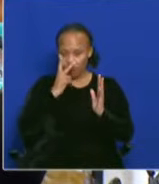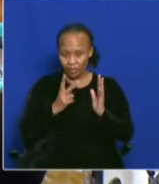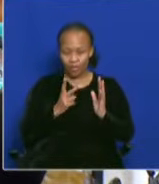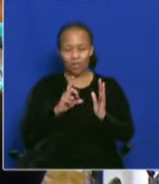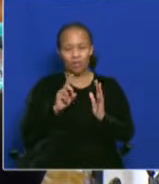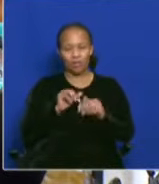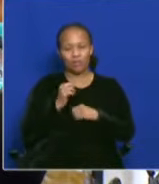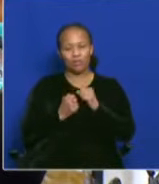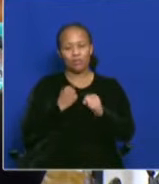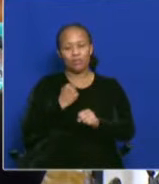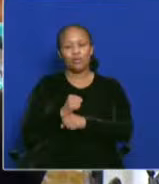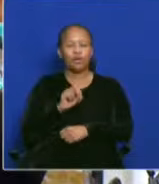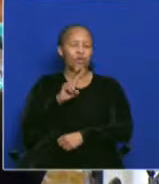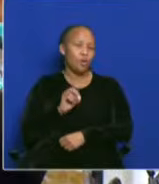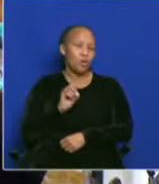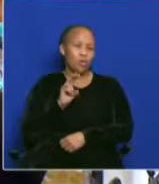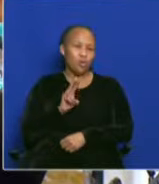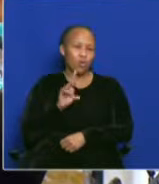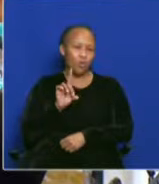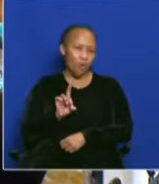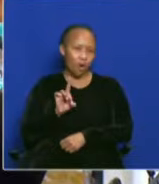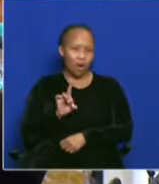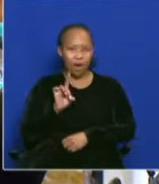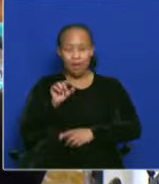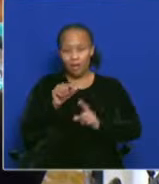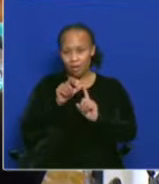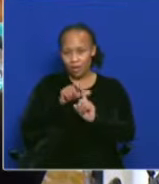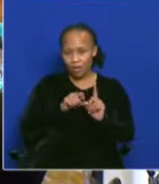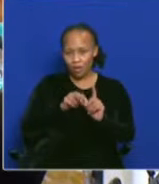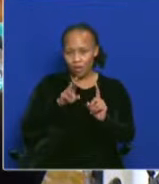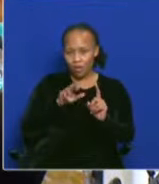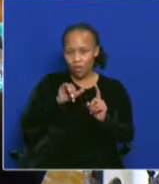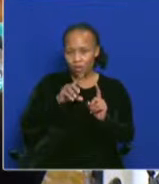Lieutenant General Ritt was the Divisional Commissioner for Supply Chain